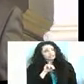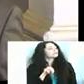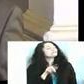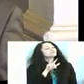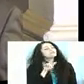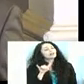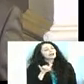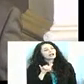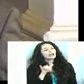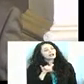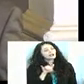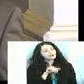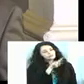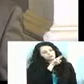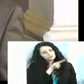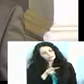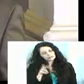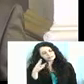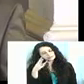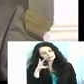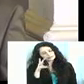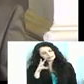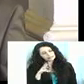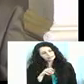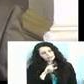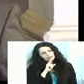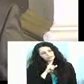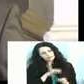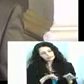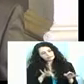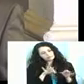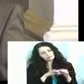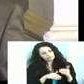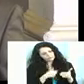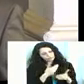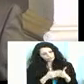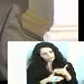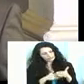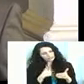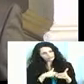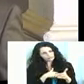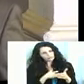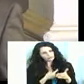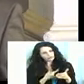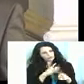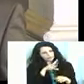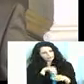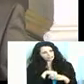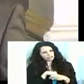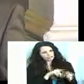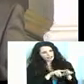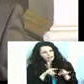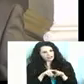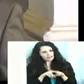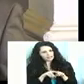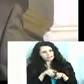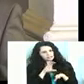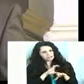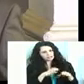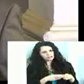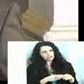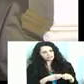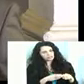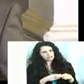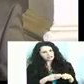of 2016. So it's an important process that we are engaged in as a denomination and as a movement.